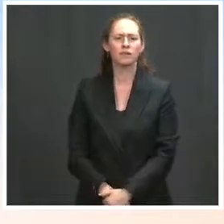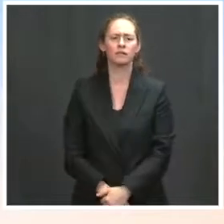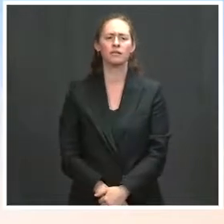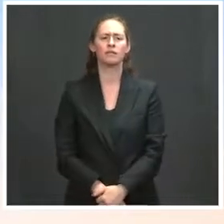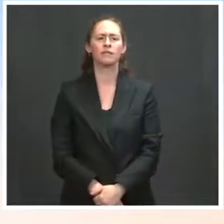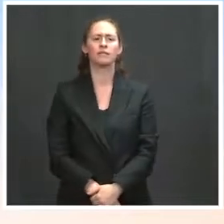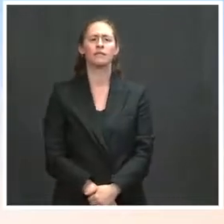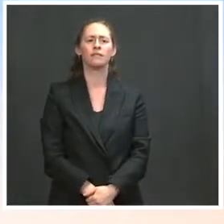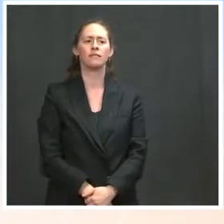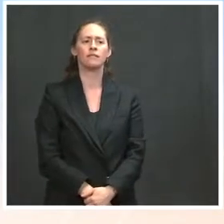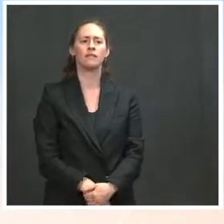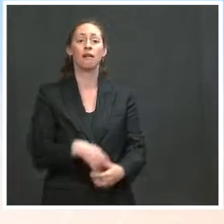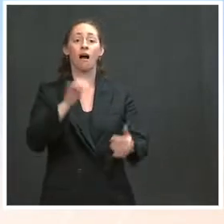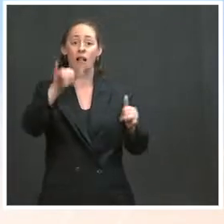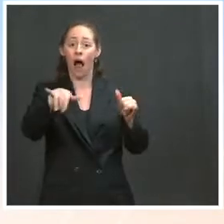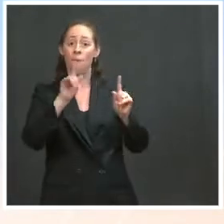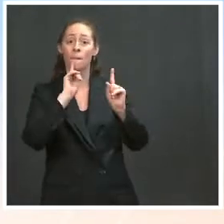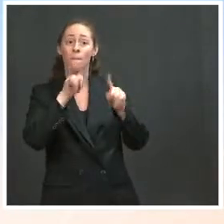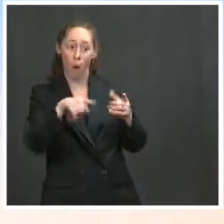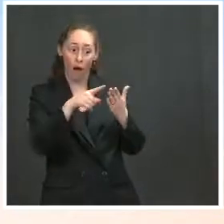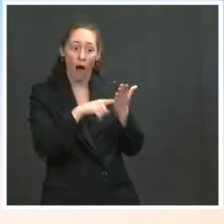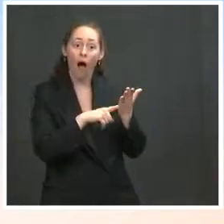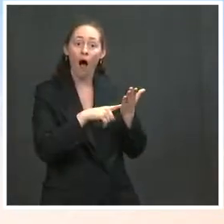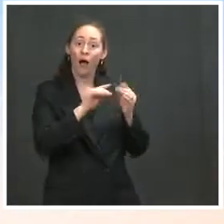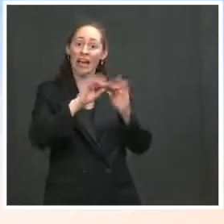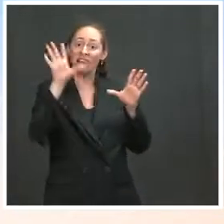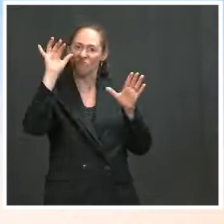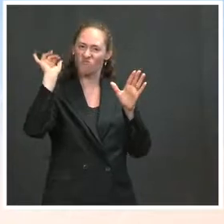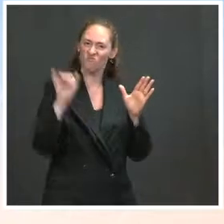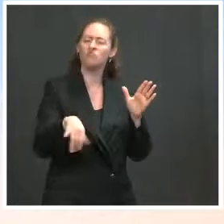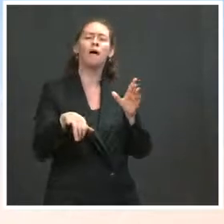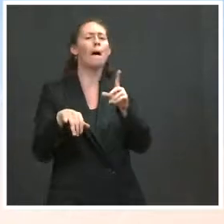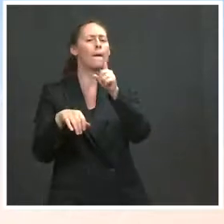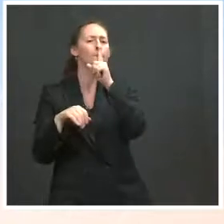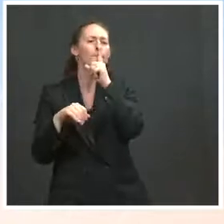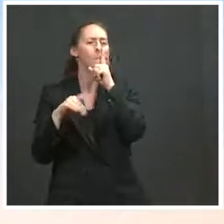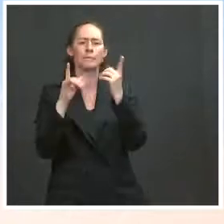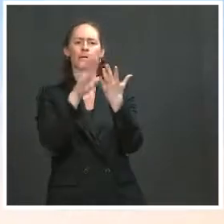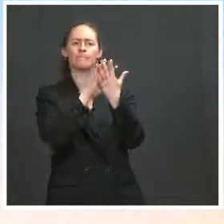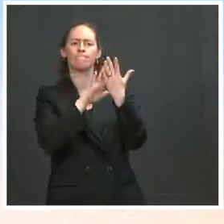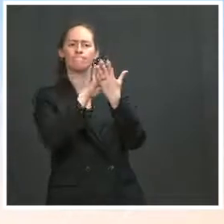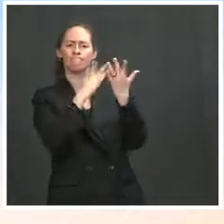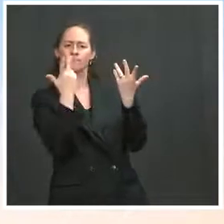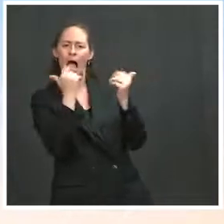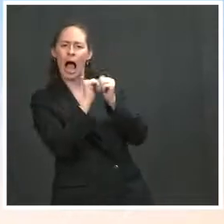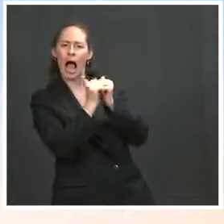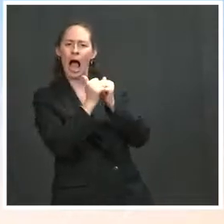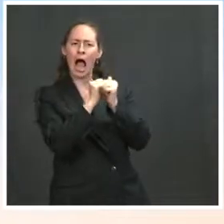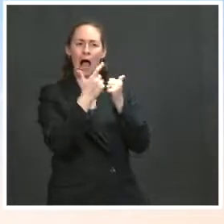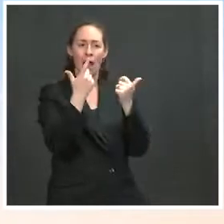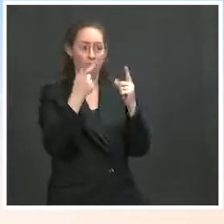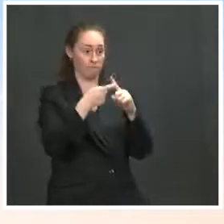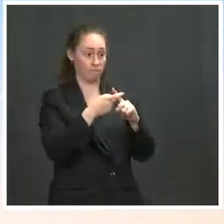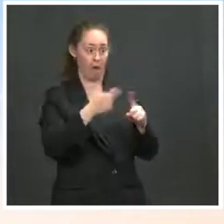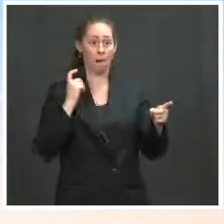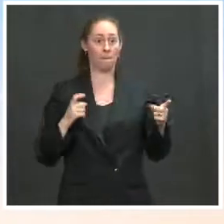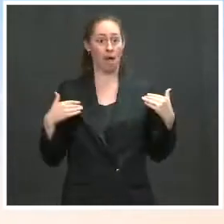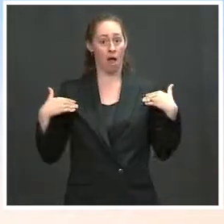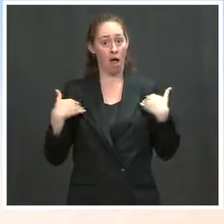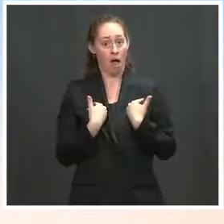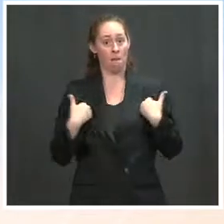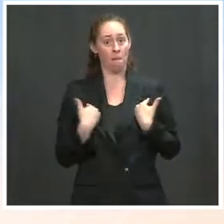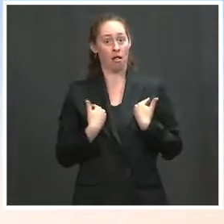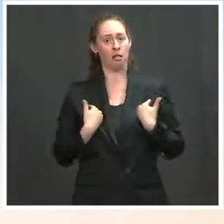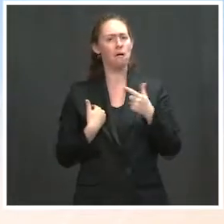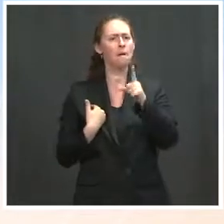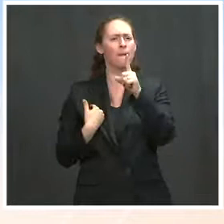more time to get to a better answer. So this is why we're doing a 90-day review to get